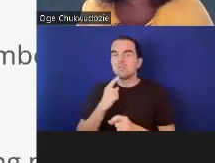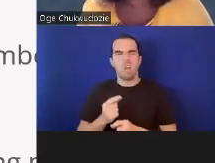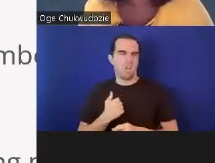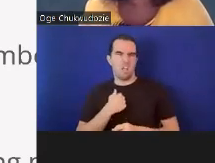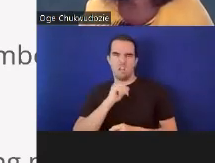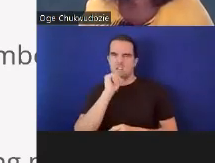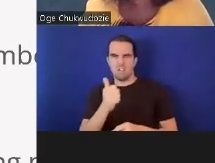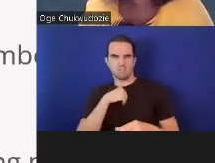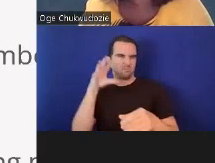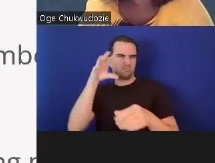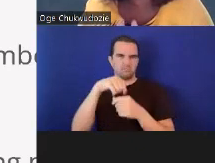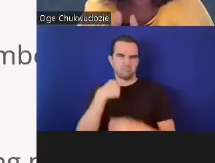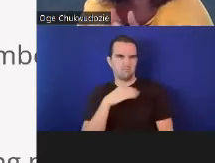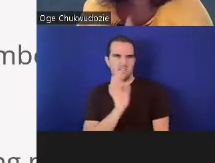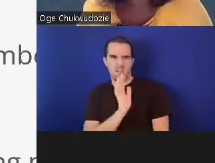drop